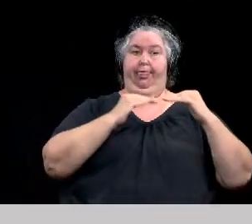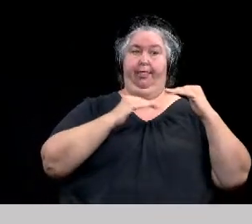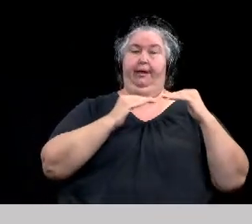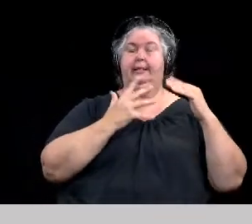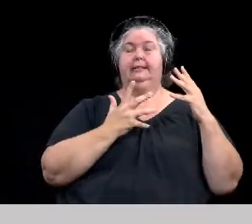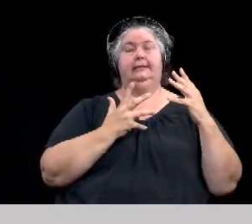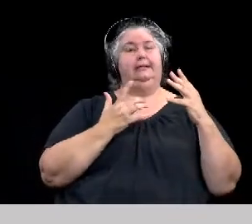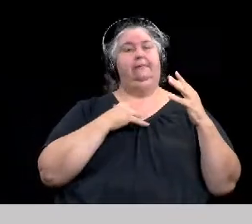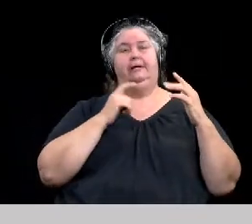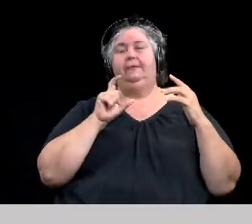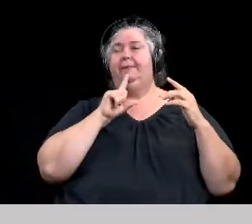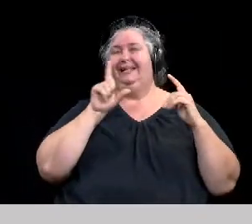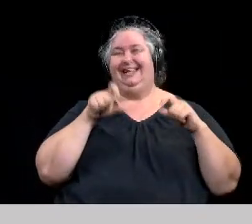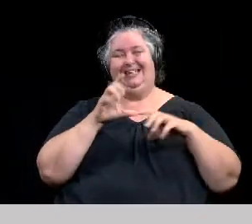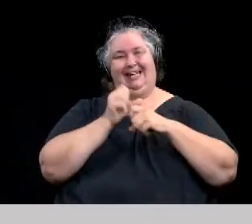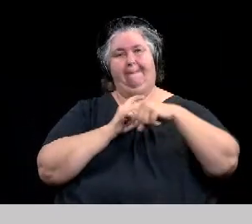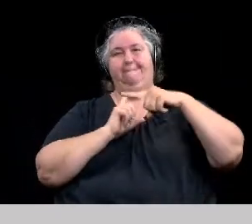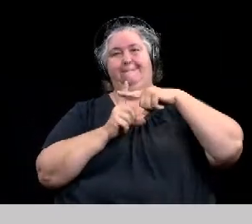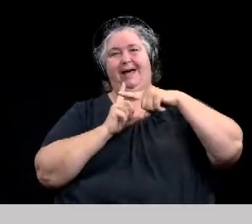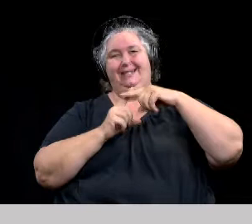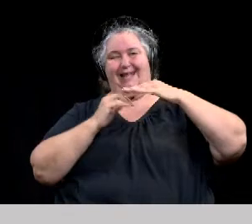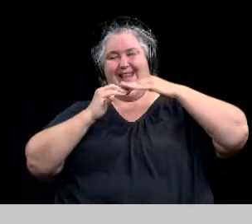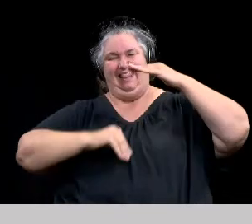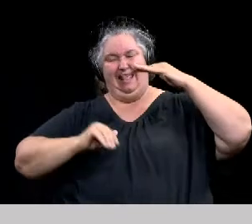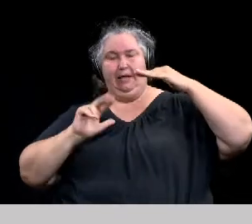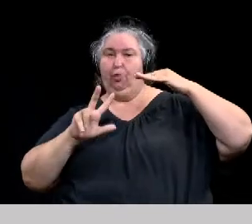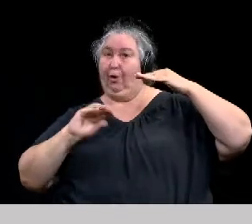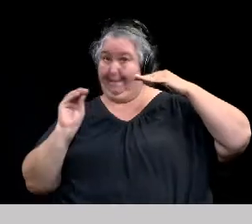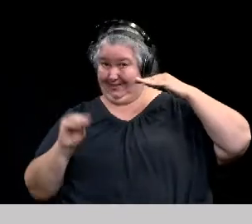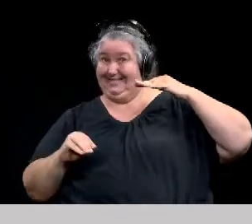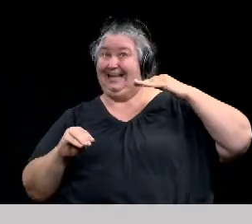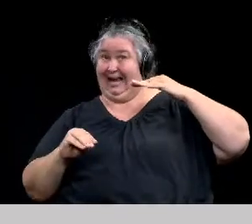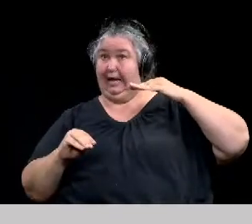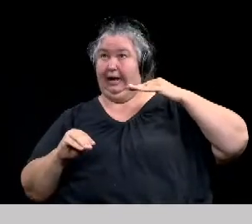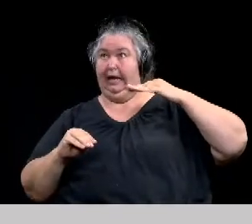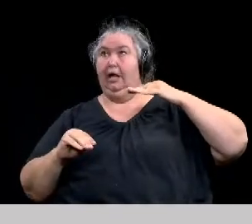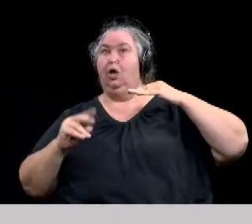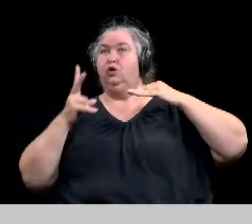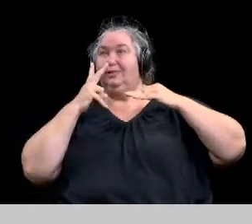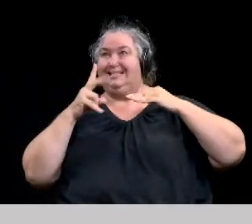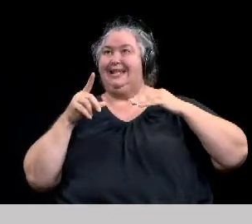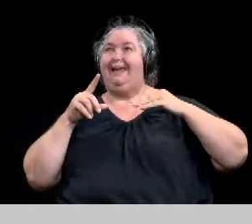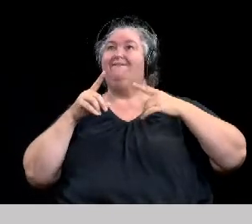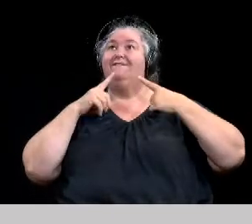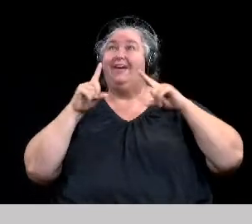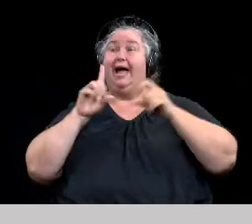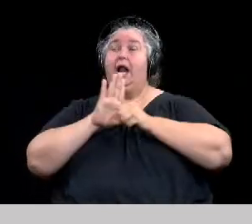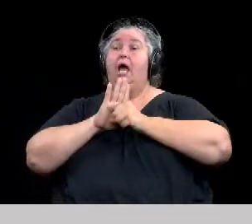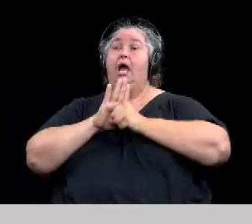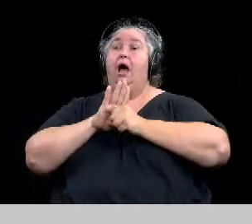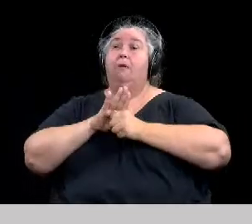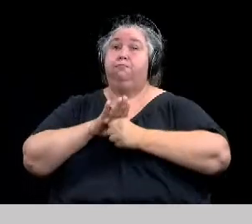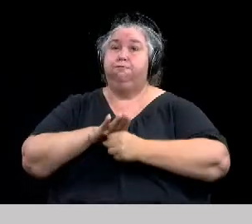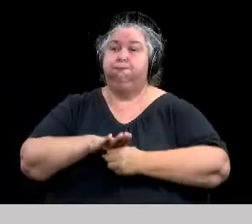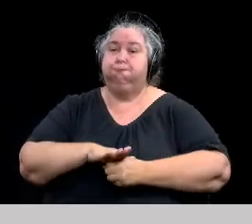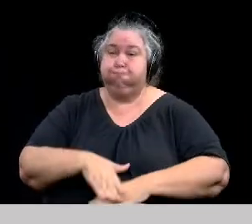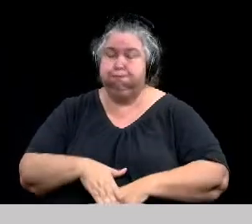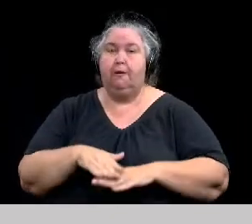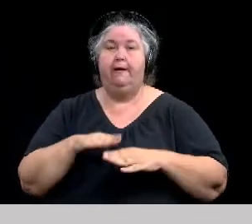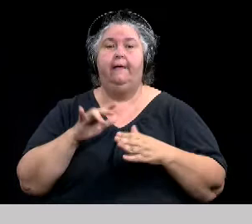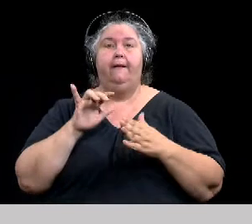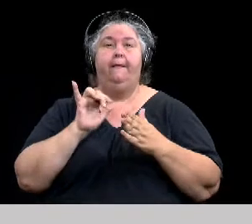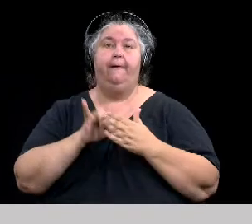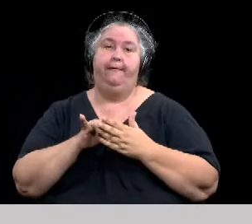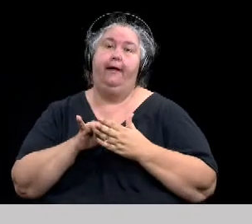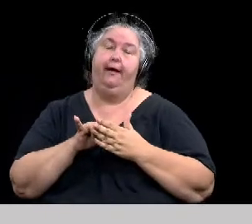really have to get the positivity rate less than 3% to see suppression. And between